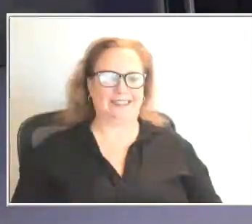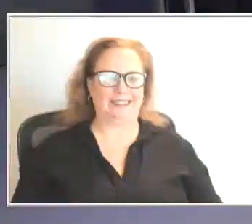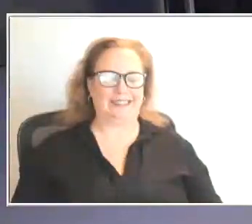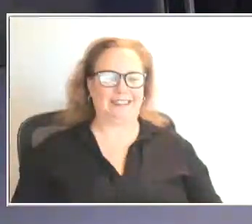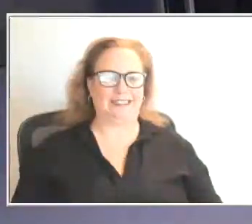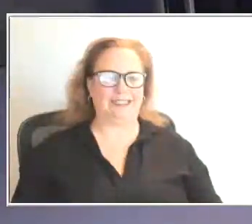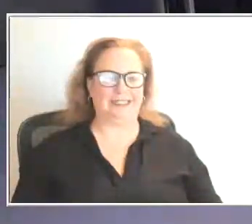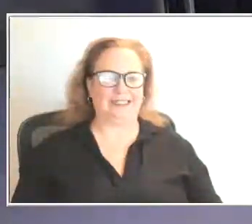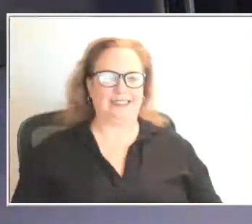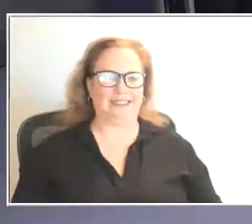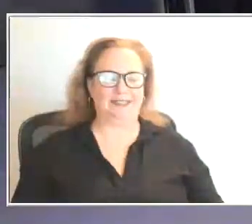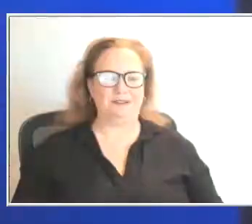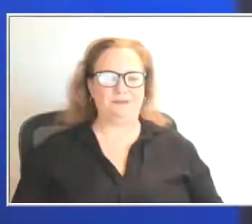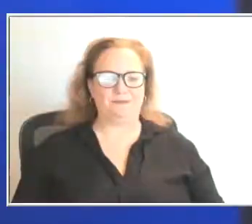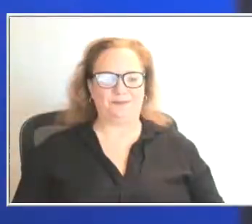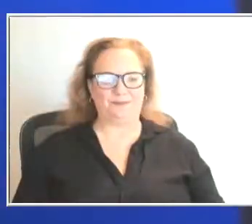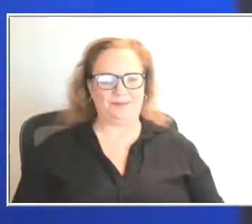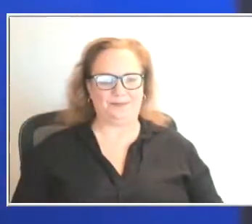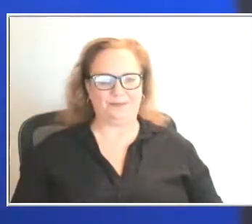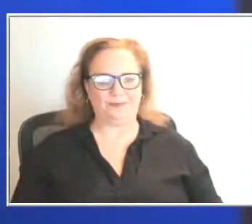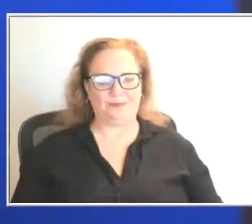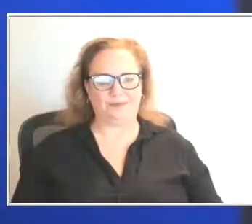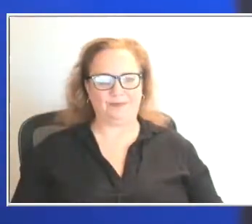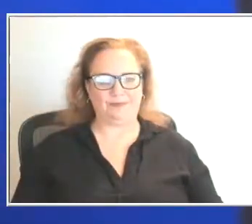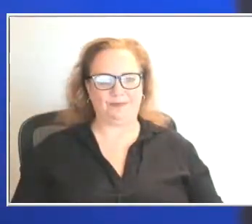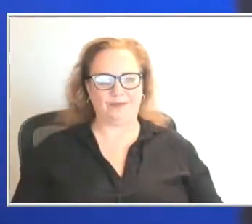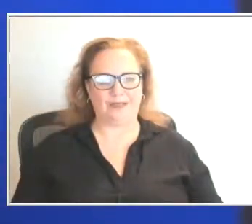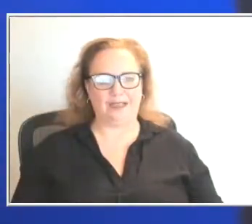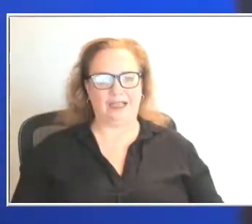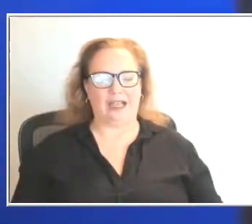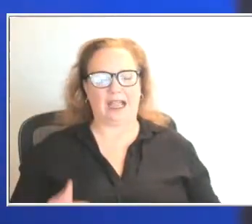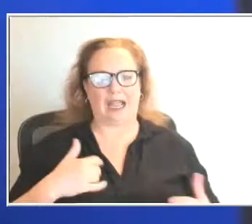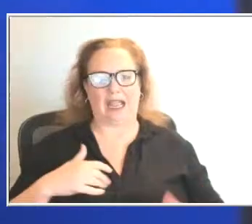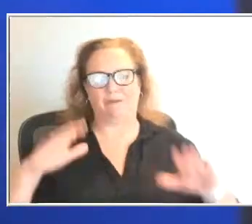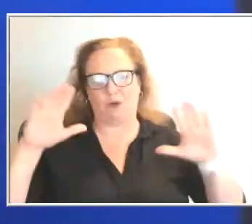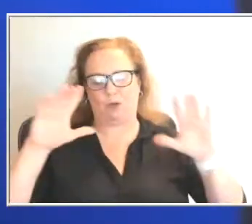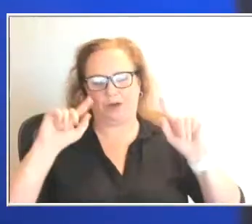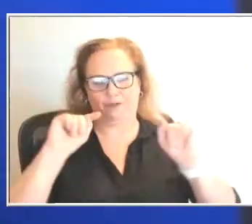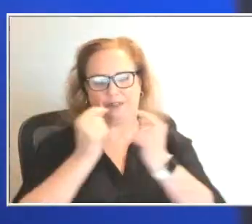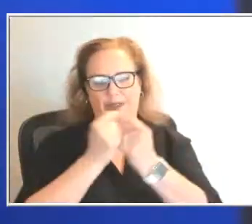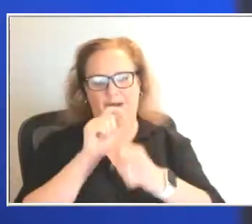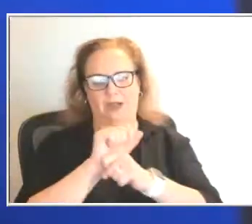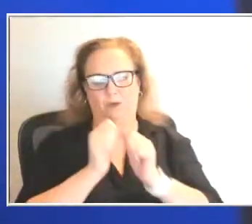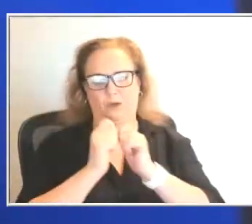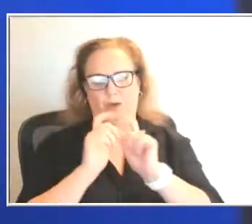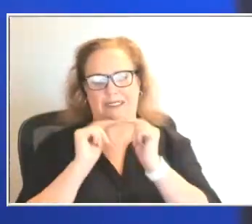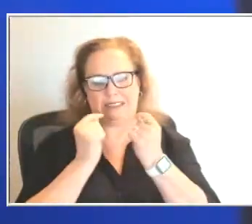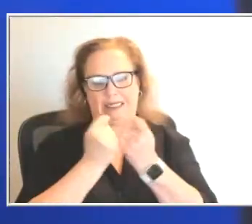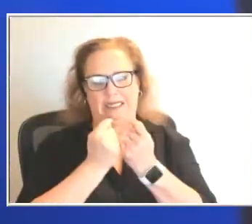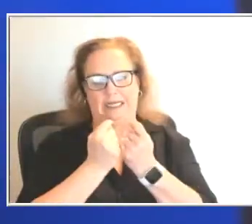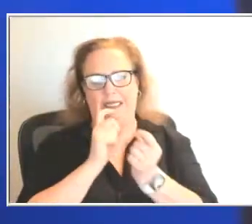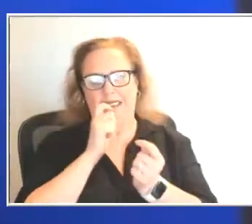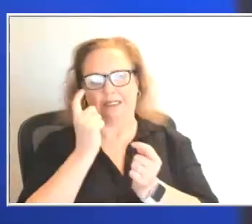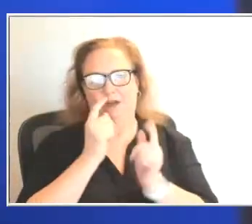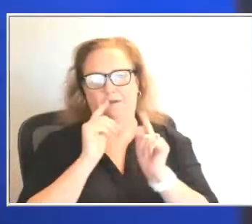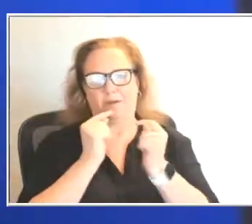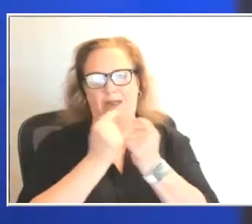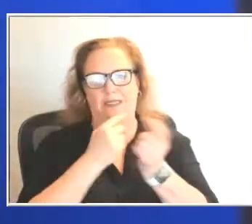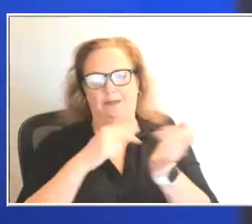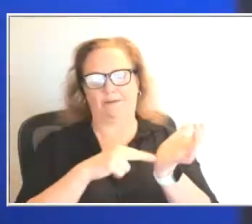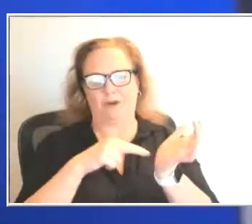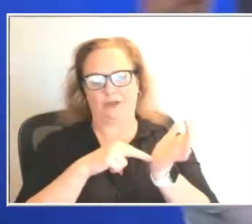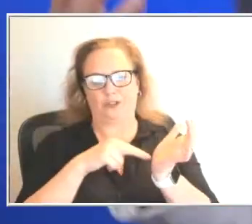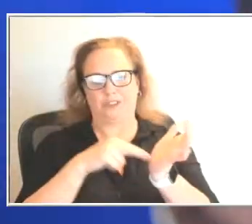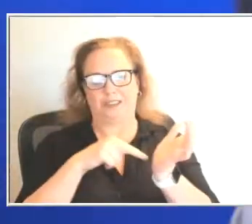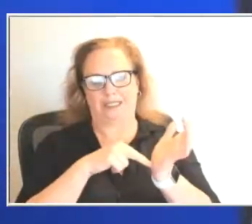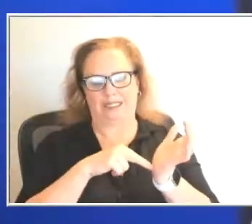You know, I have a team, and I work with a team, and it's not just my team of nurses that we work together.